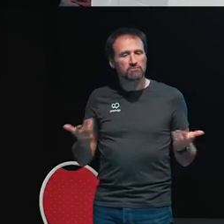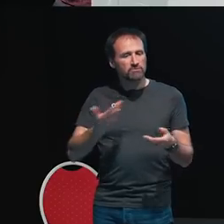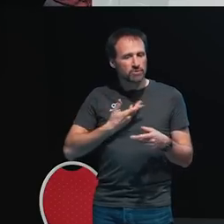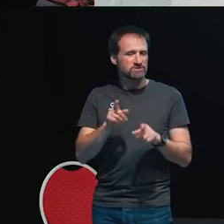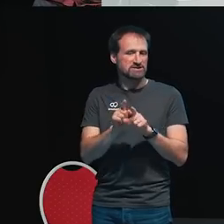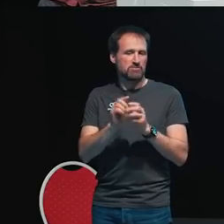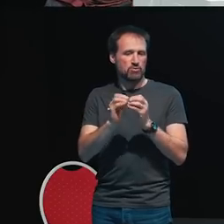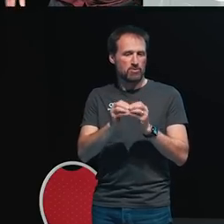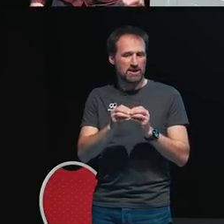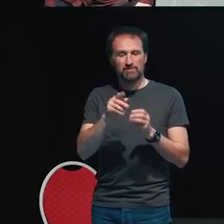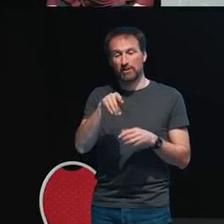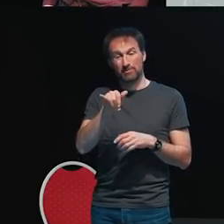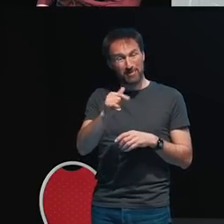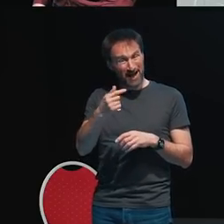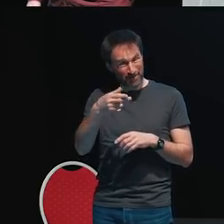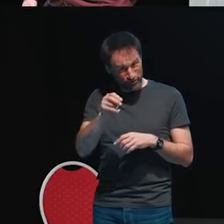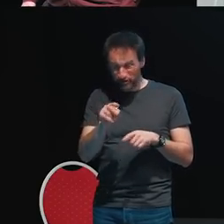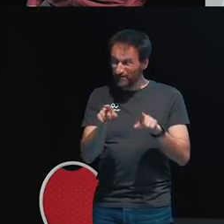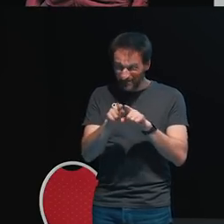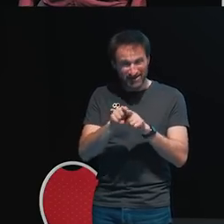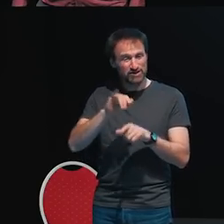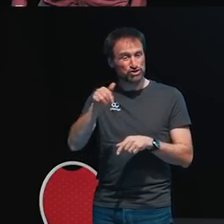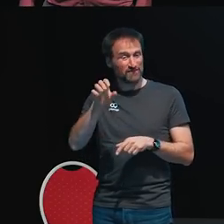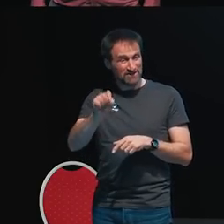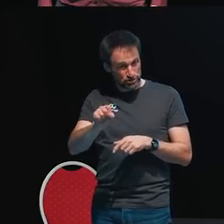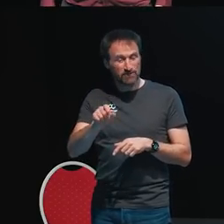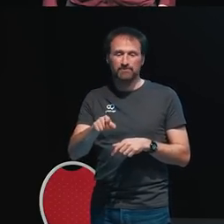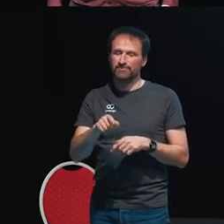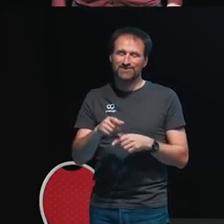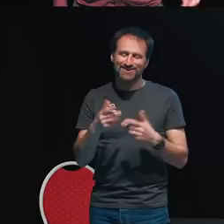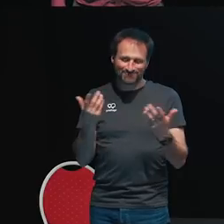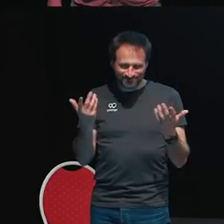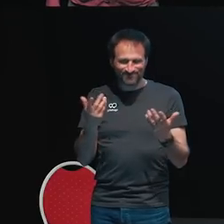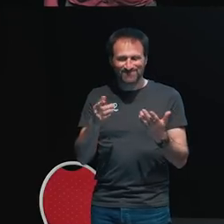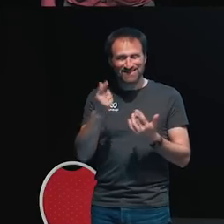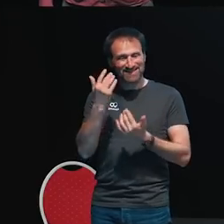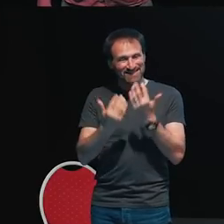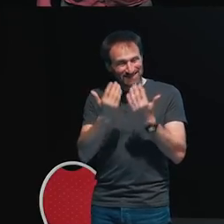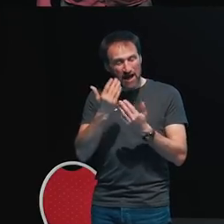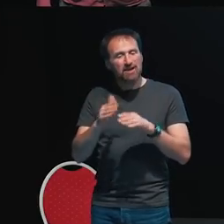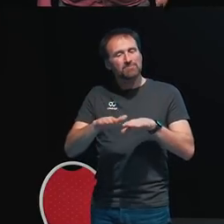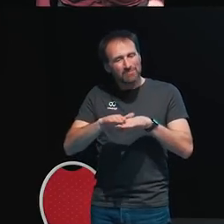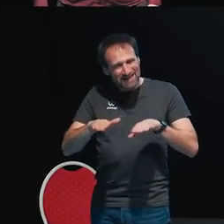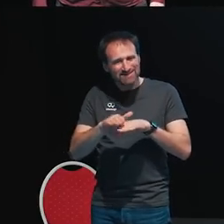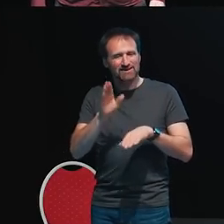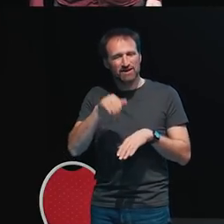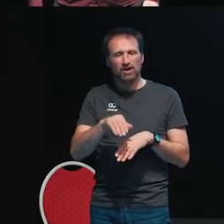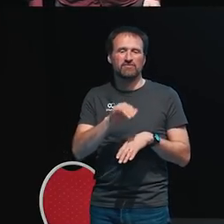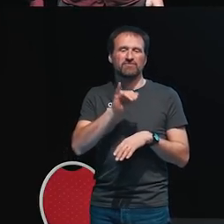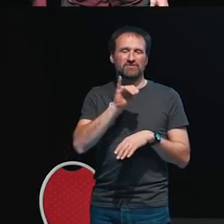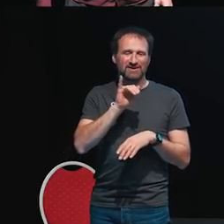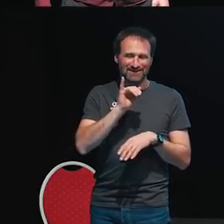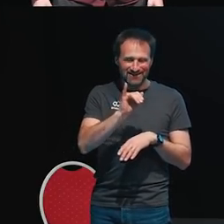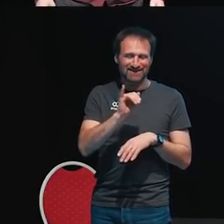because Python as well as JavaScript, they are both the numbers are based on IEEE